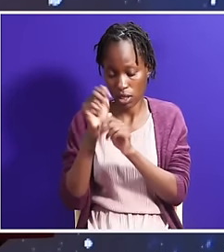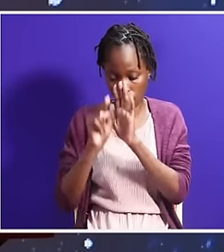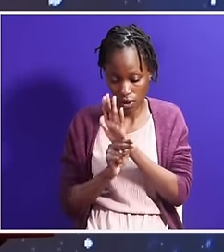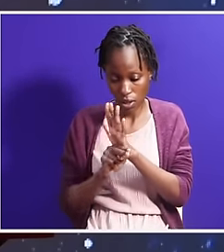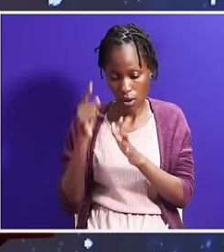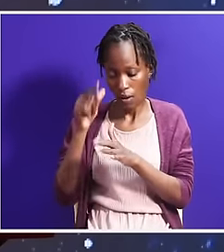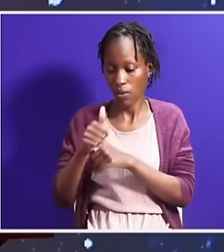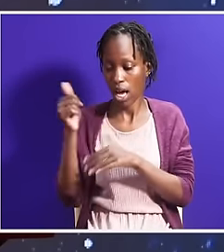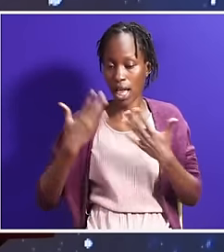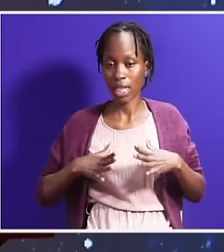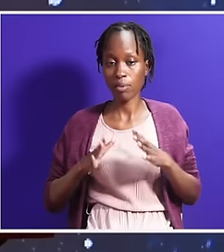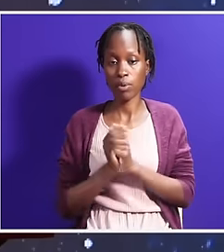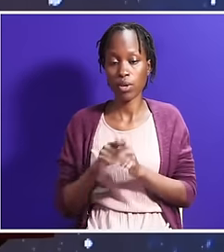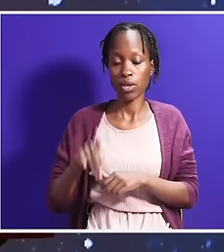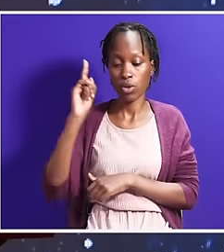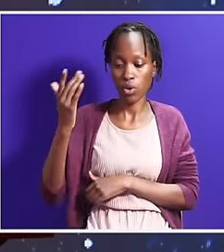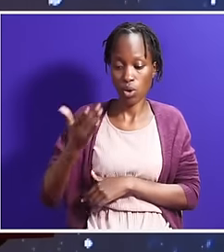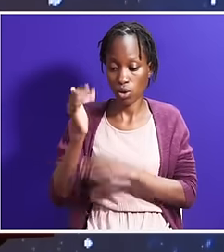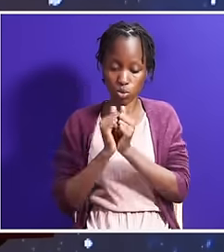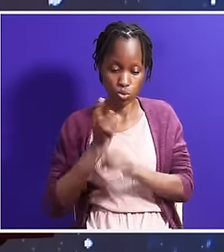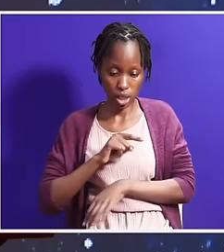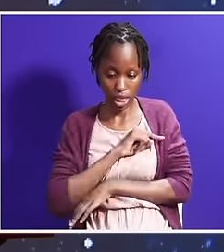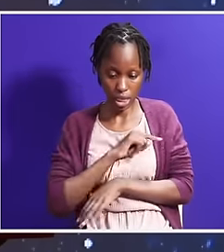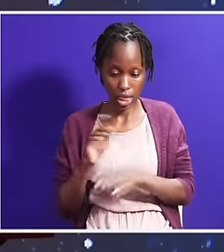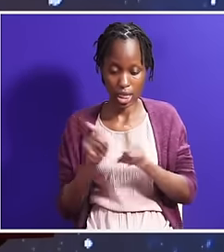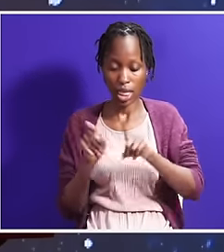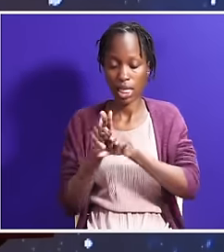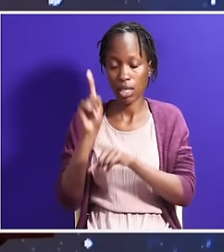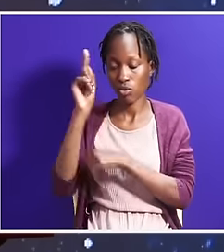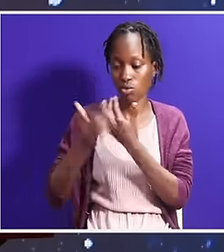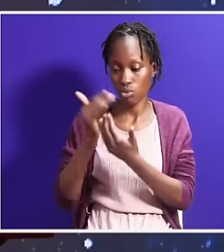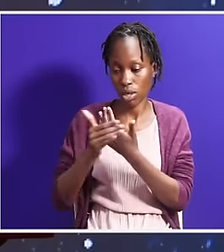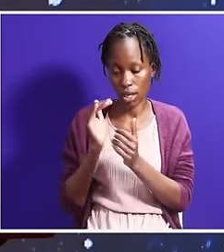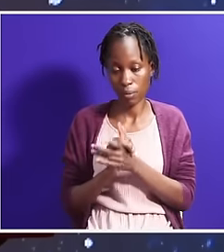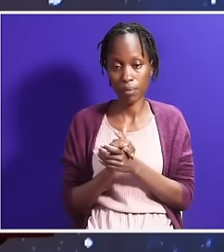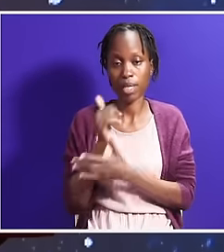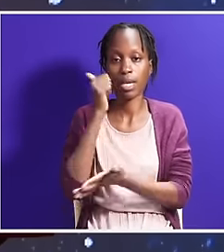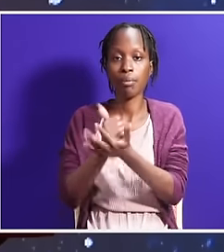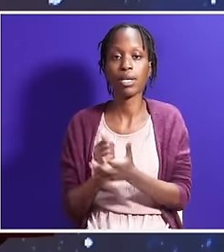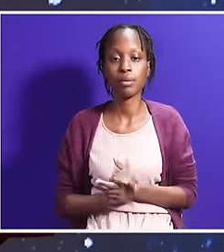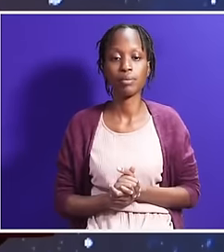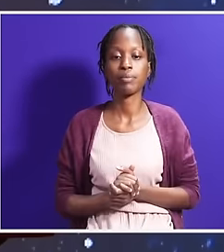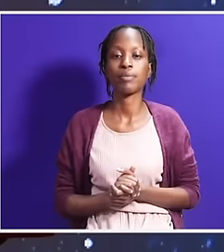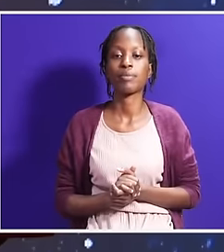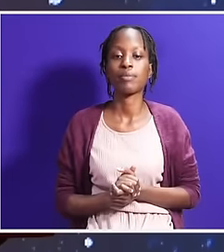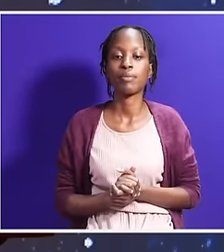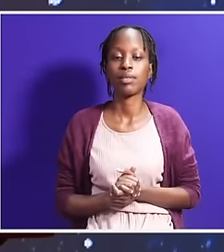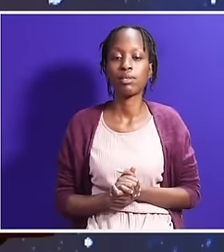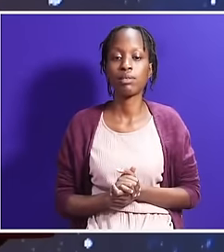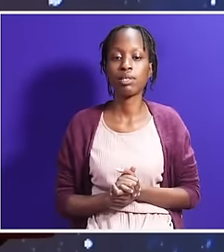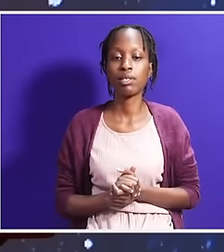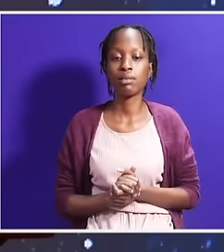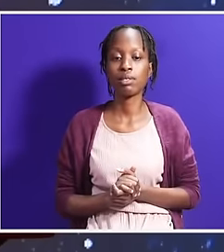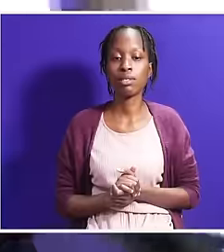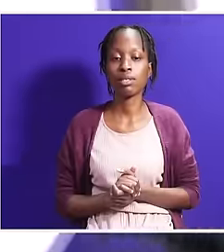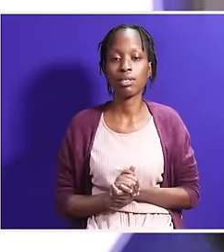others. I am always with you, and I care. Amen. Amen.